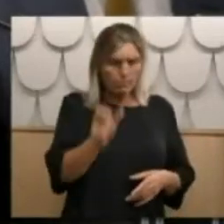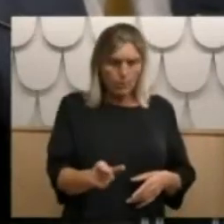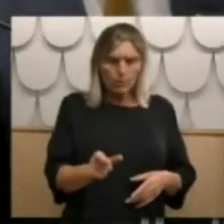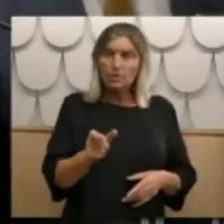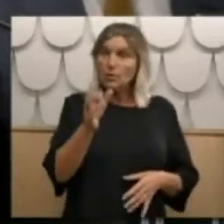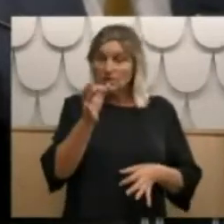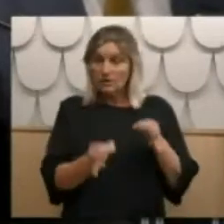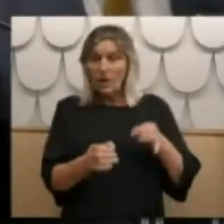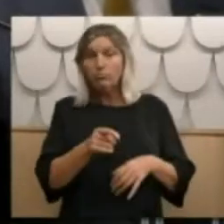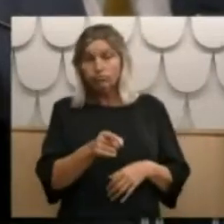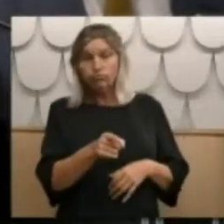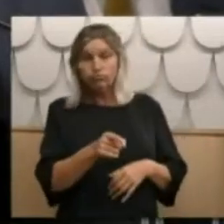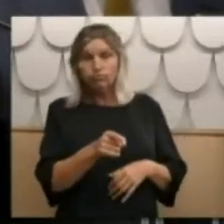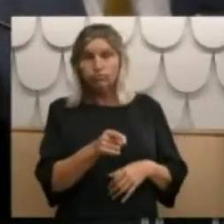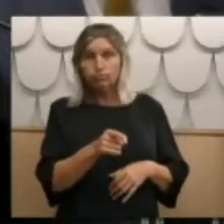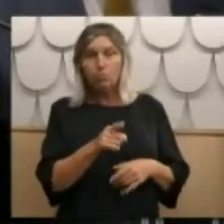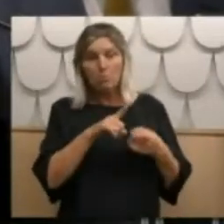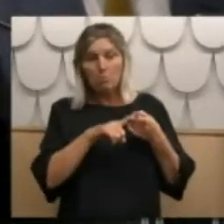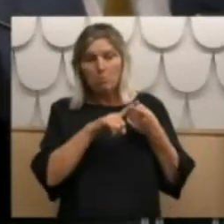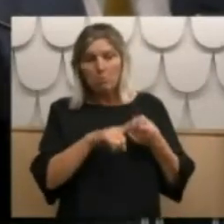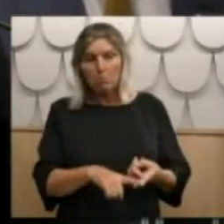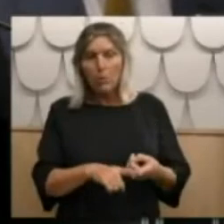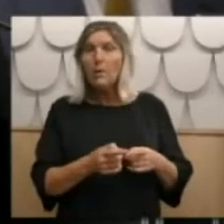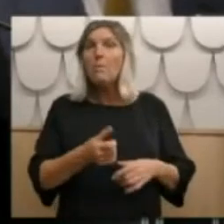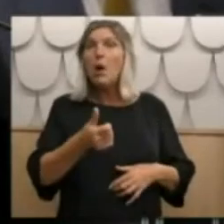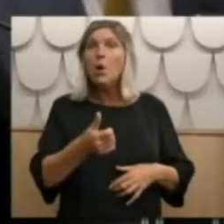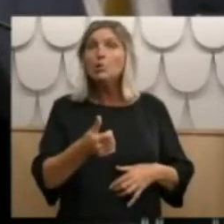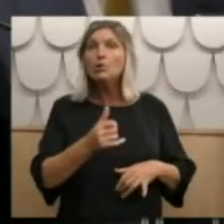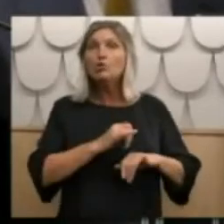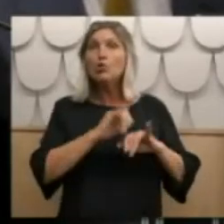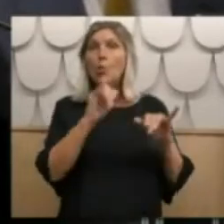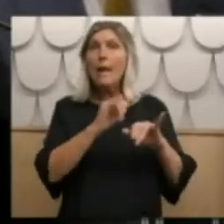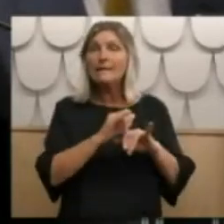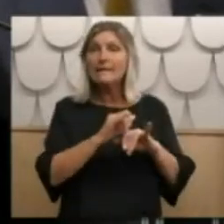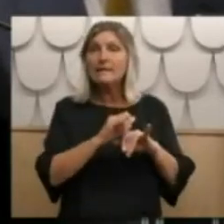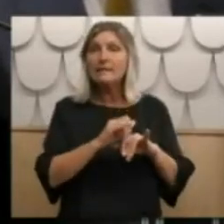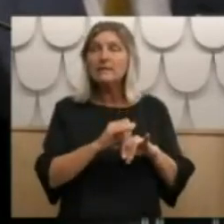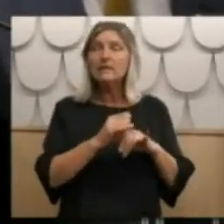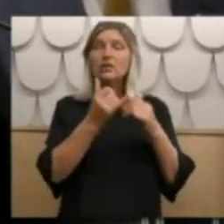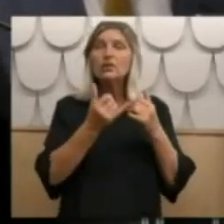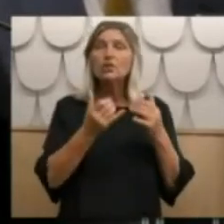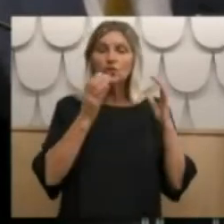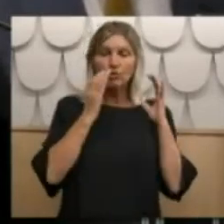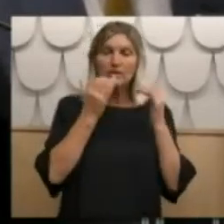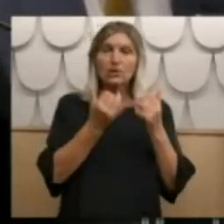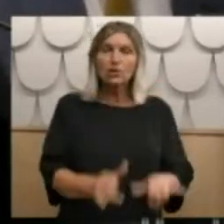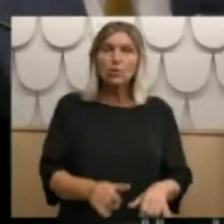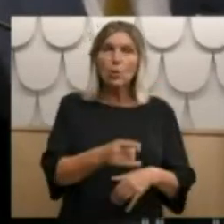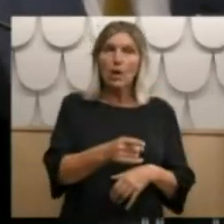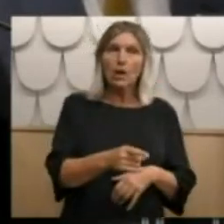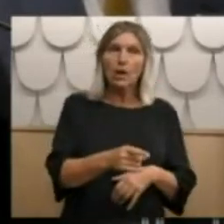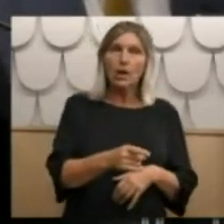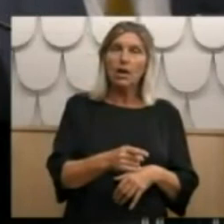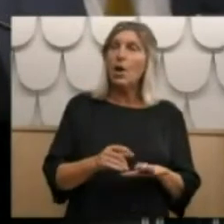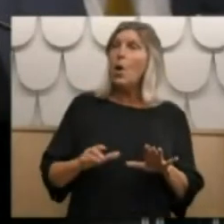determined that he did have permanent post-traumatic stress disorder, and he no longer had to be on the